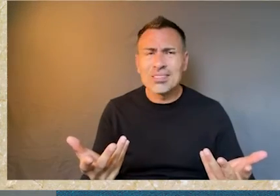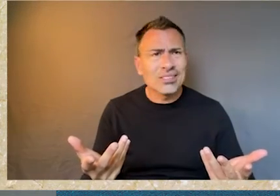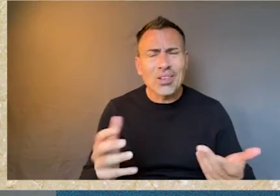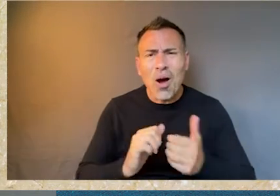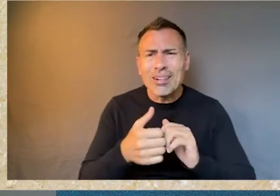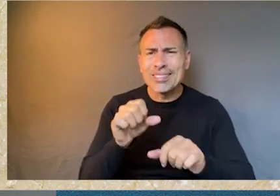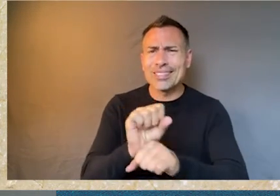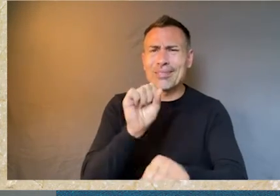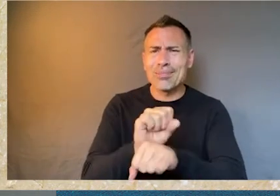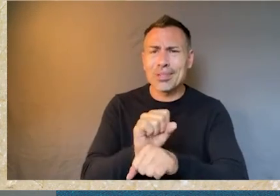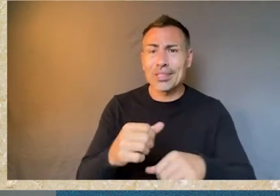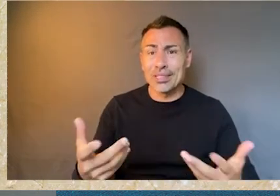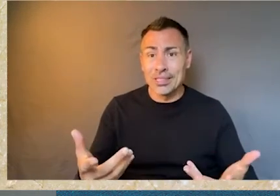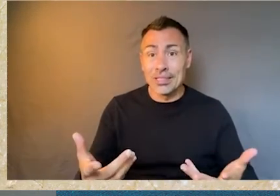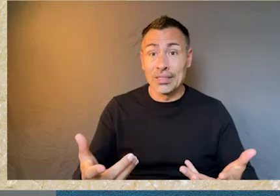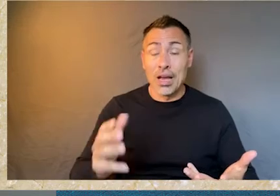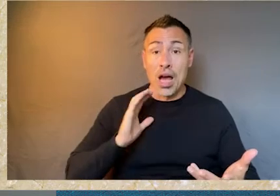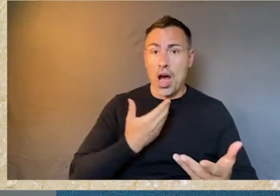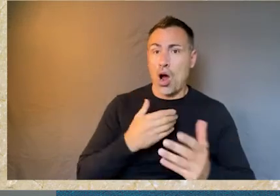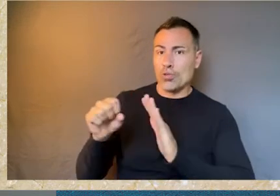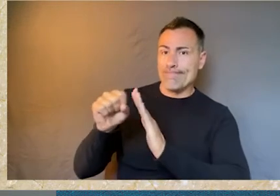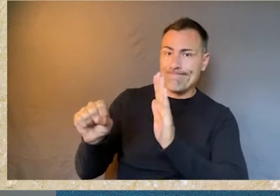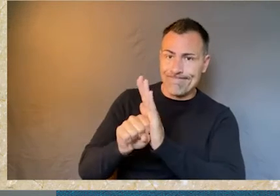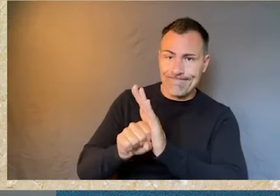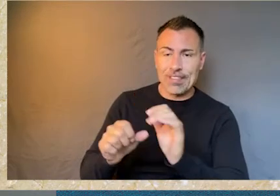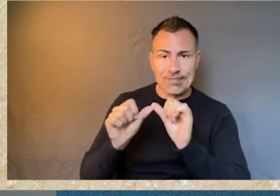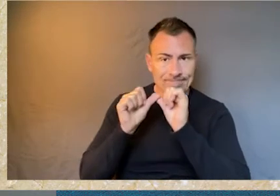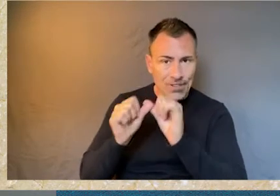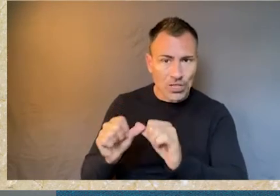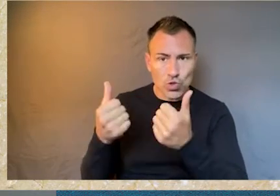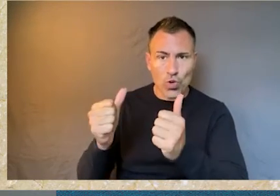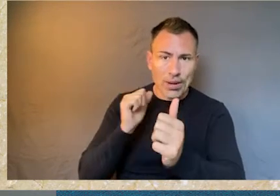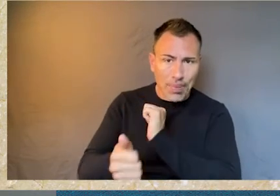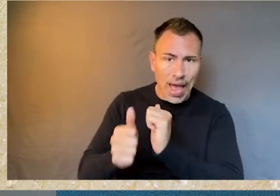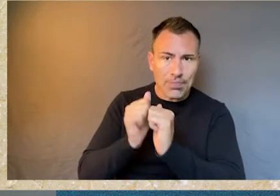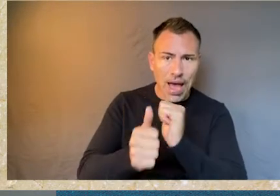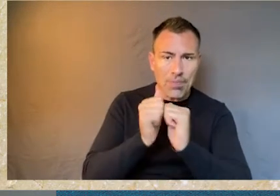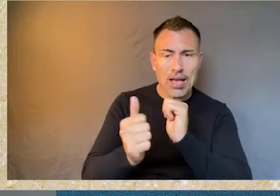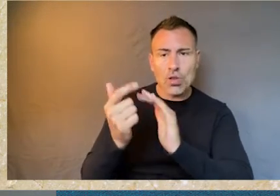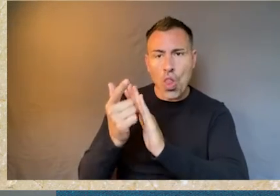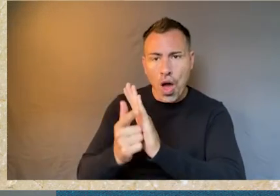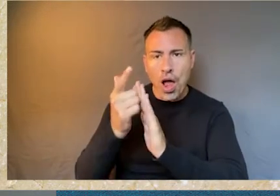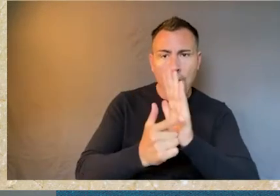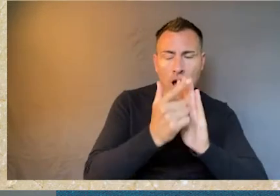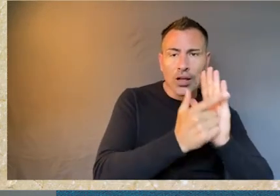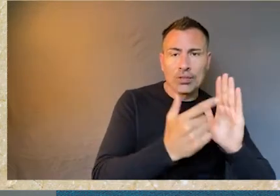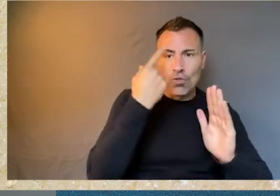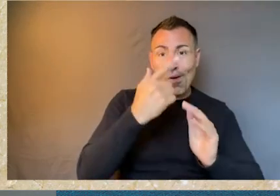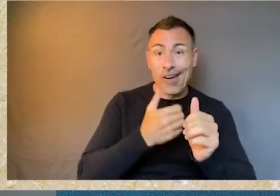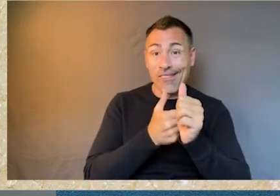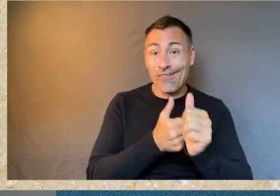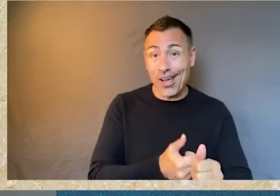our state is constantly trying to pass laws to give people more time to comply with the ADA, and you're thinking 30